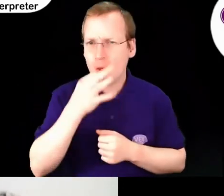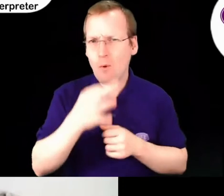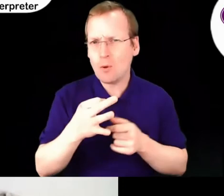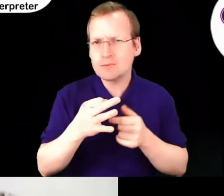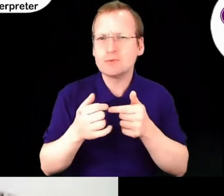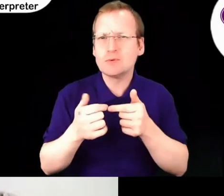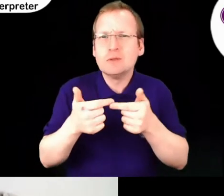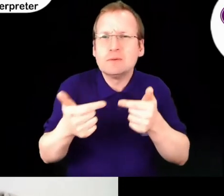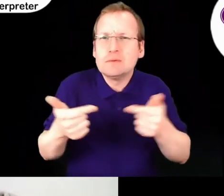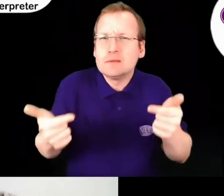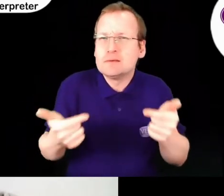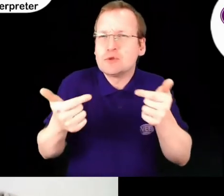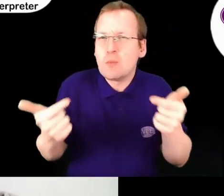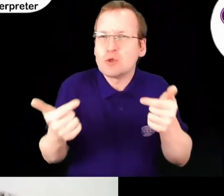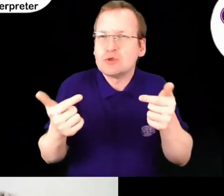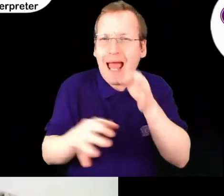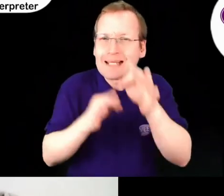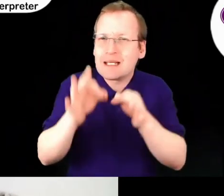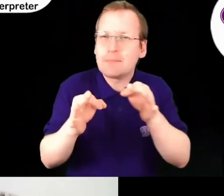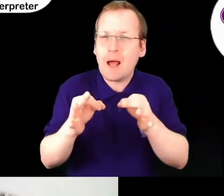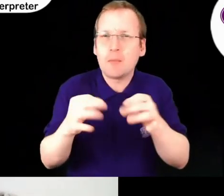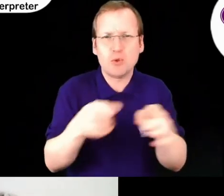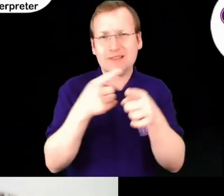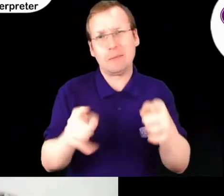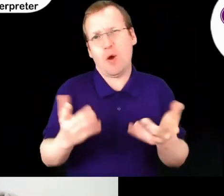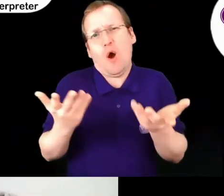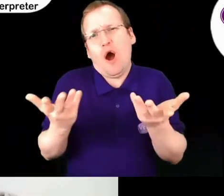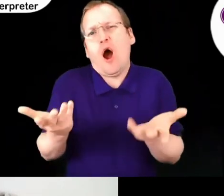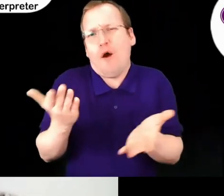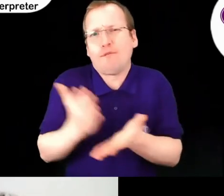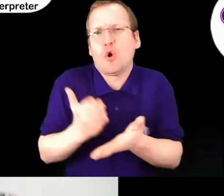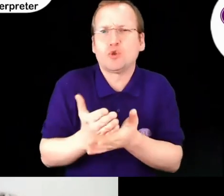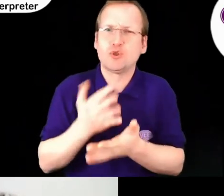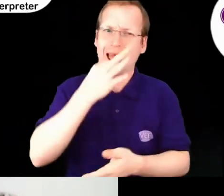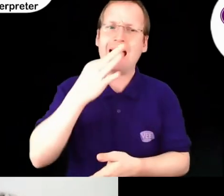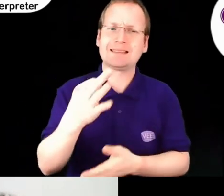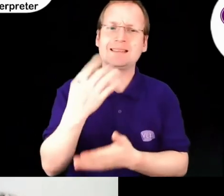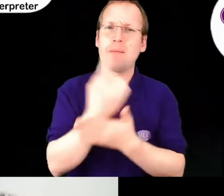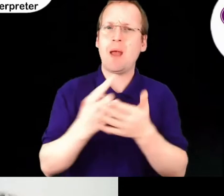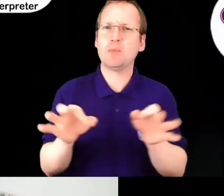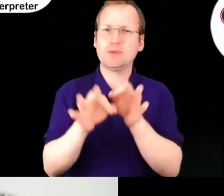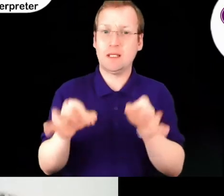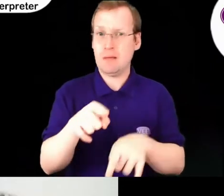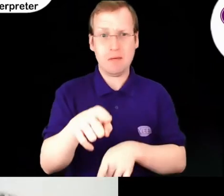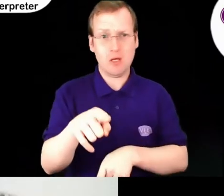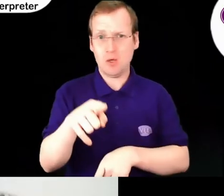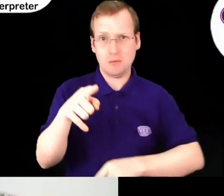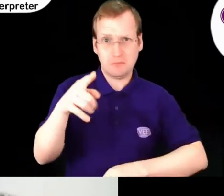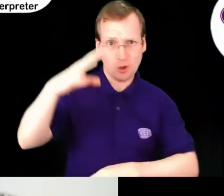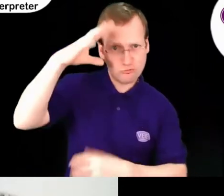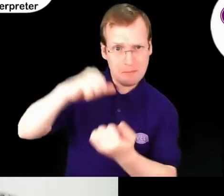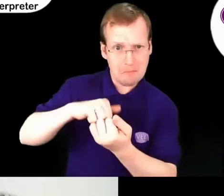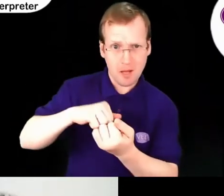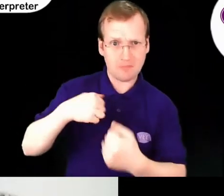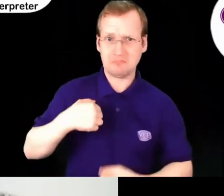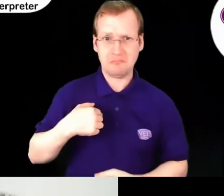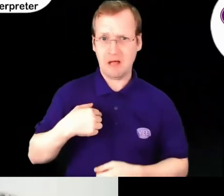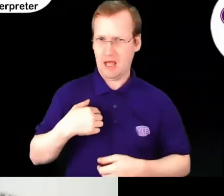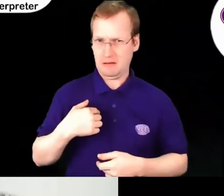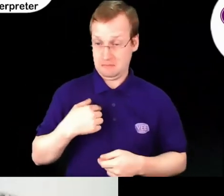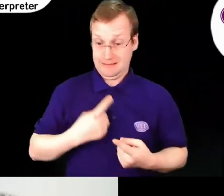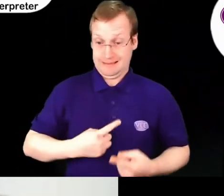about music this evening, but it would be remiss of me not to ask anything. You might not remember this, and I don't remember it very